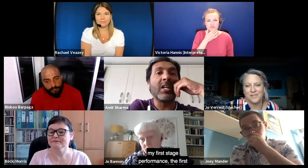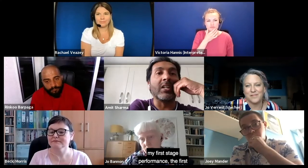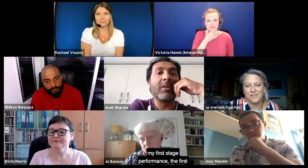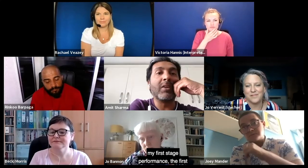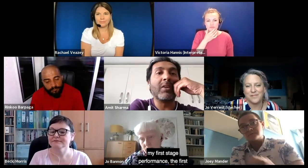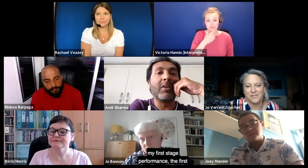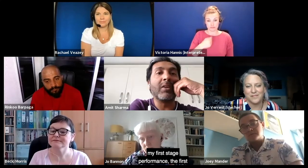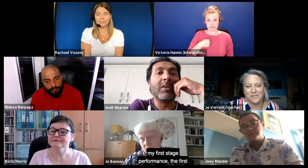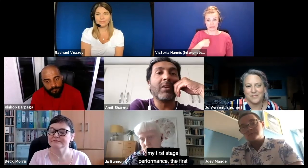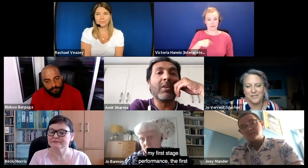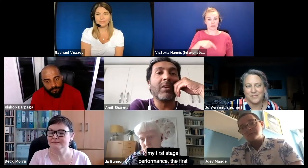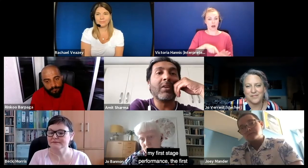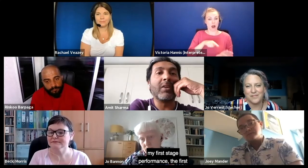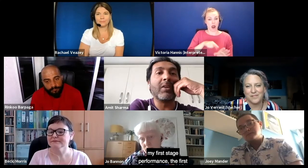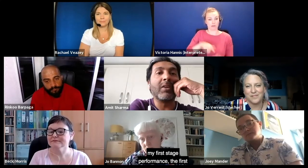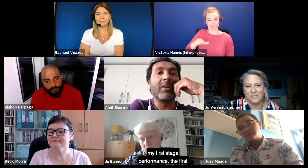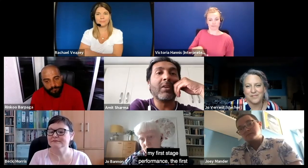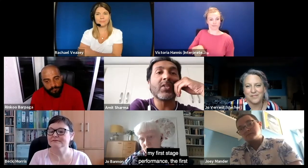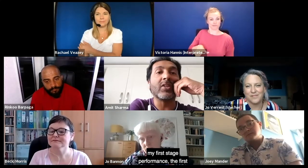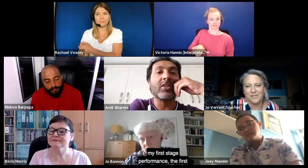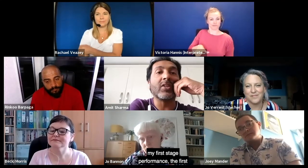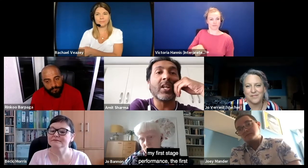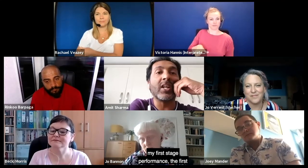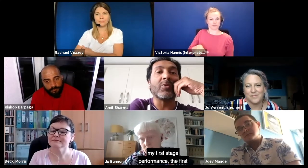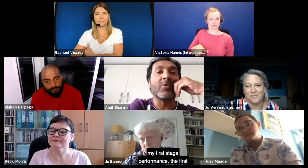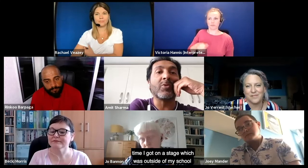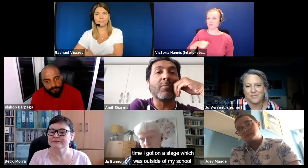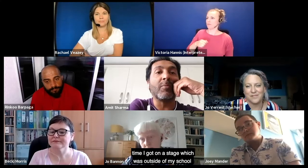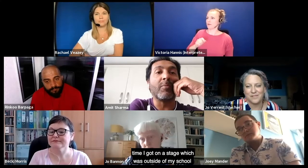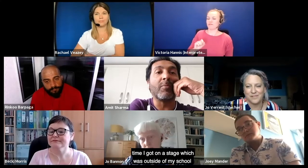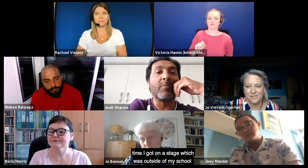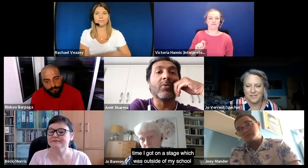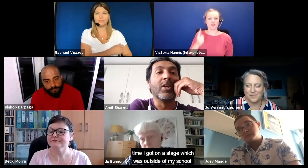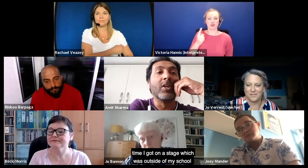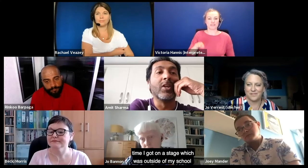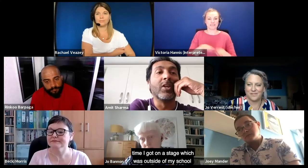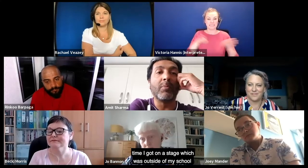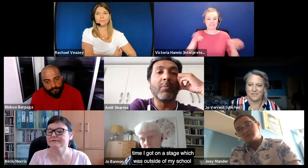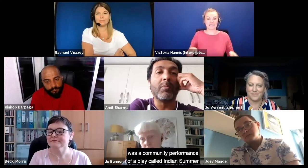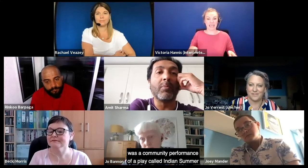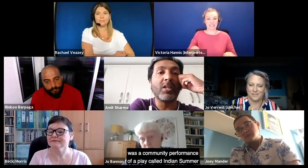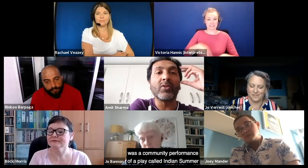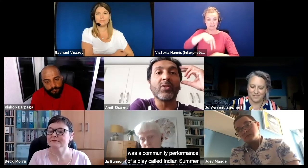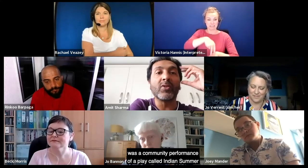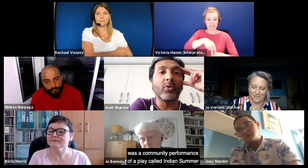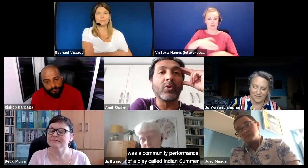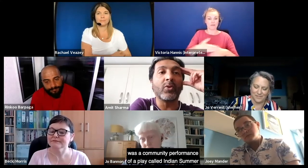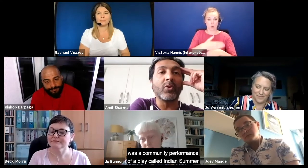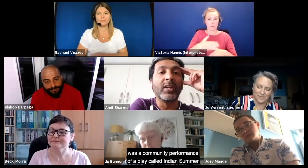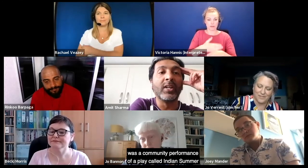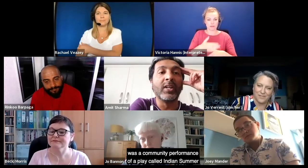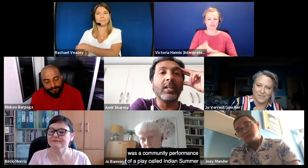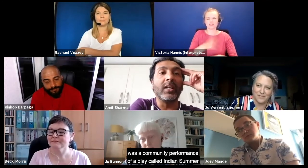when I was younger, my first kind of stage performance, the first time I actually got on a stage, which is outside of my school, was a